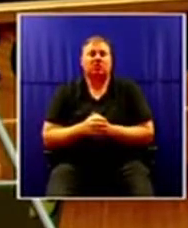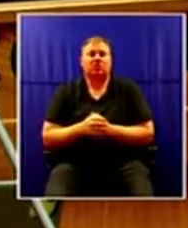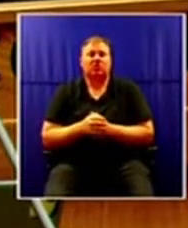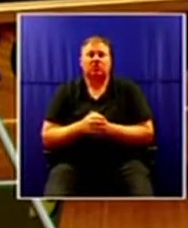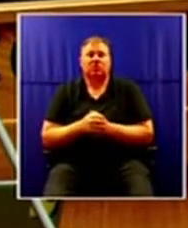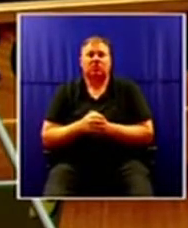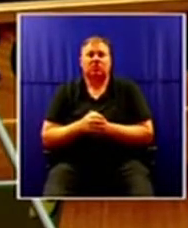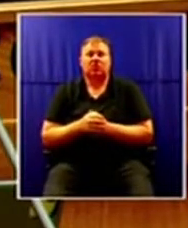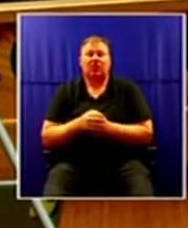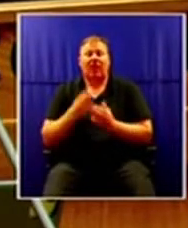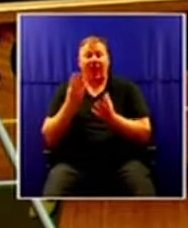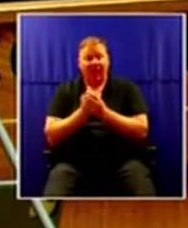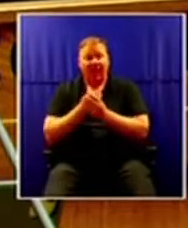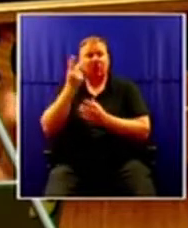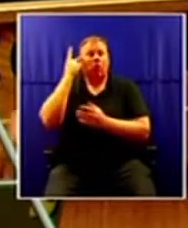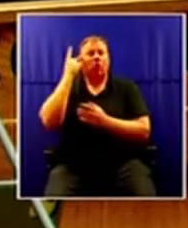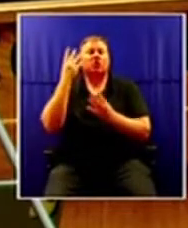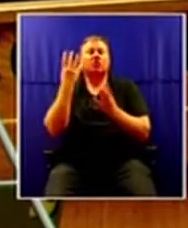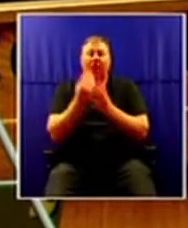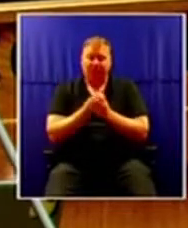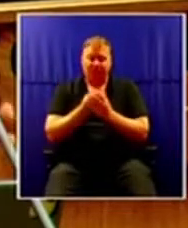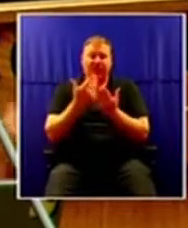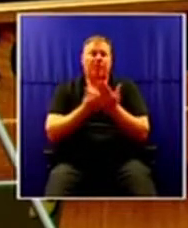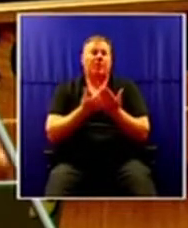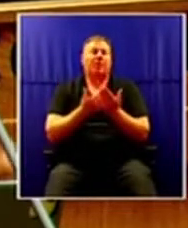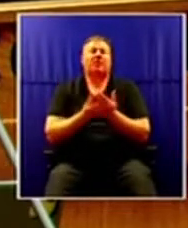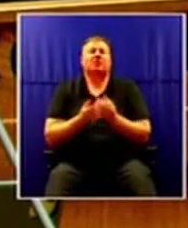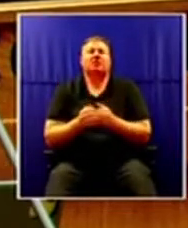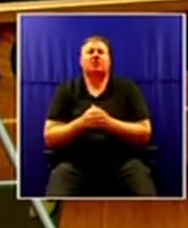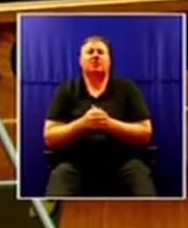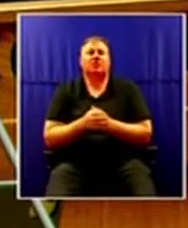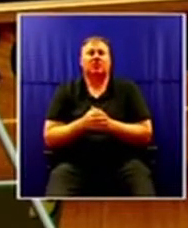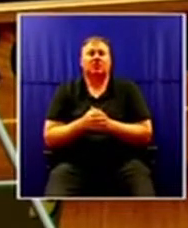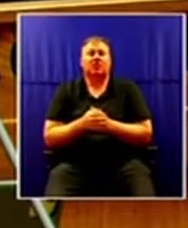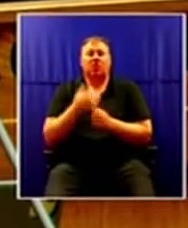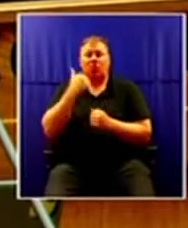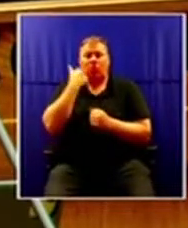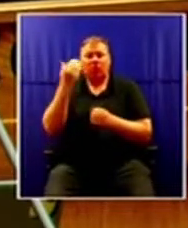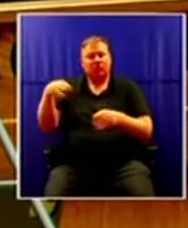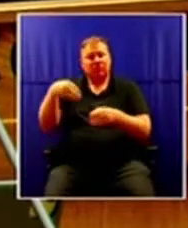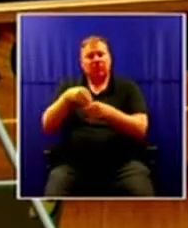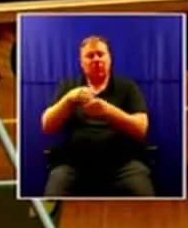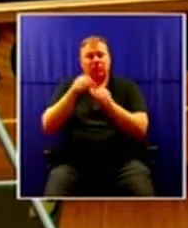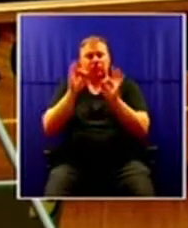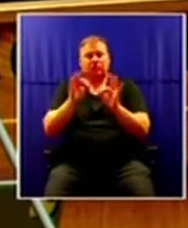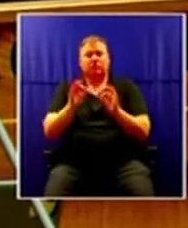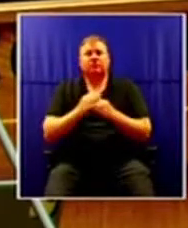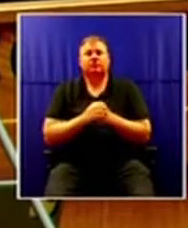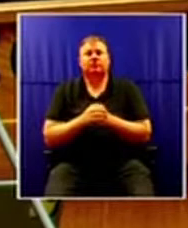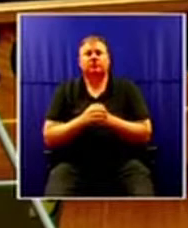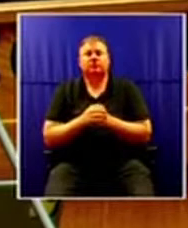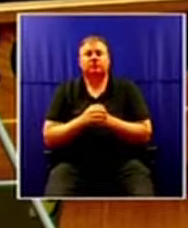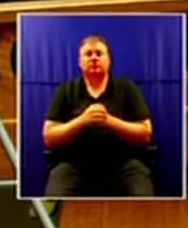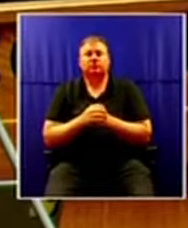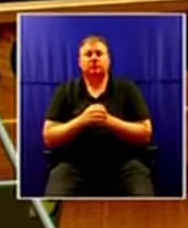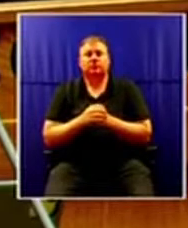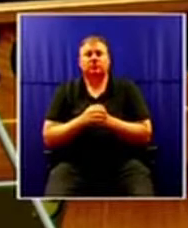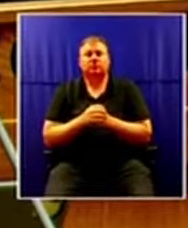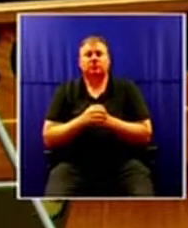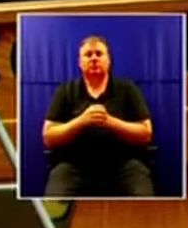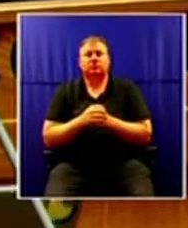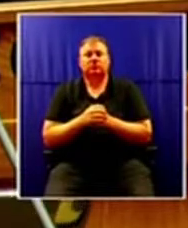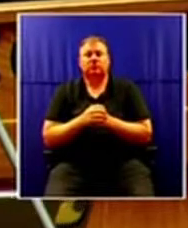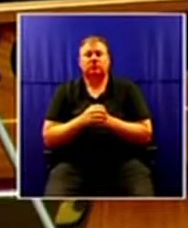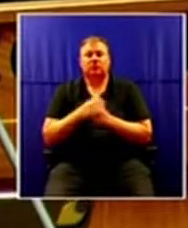of capability, and we would like it to play in that market. Apart from reducing the country's